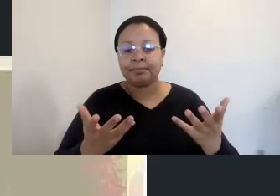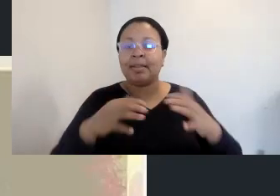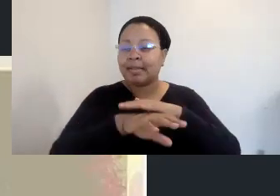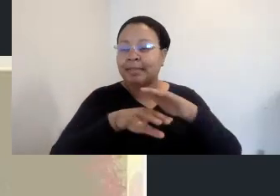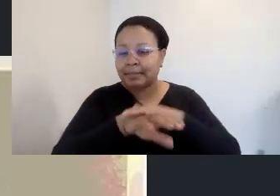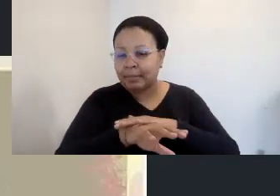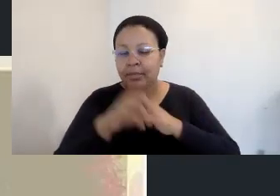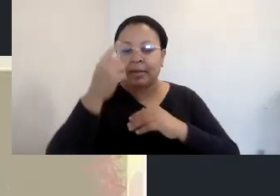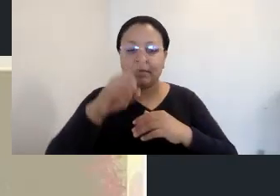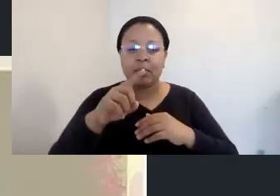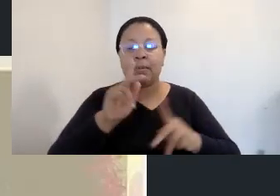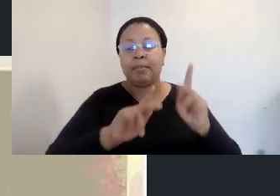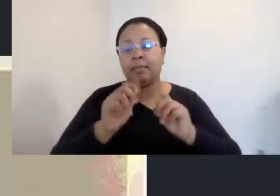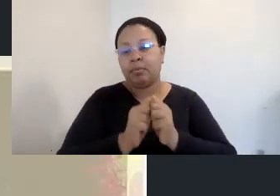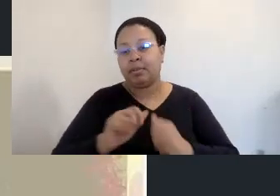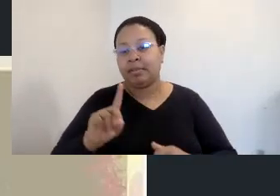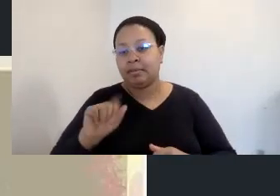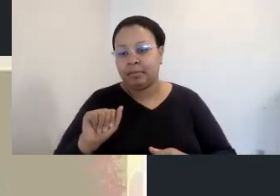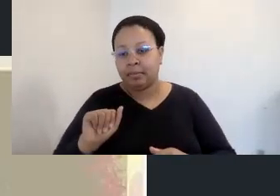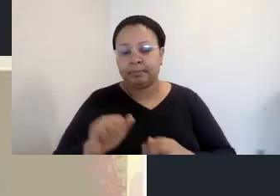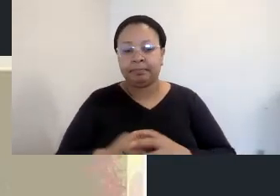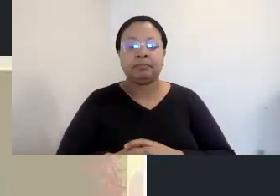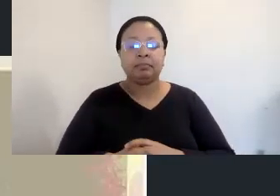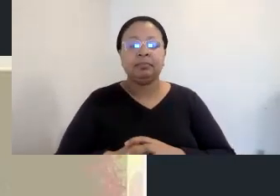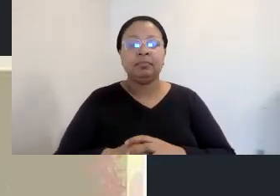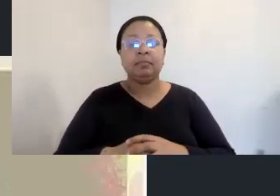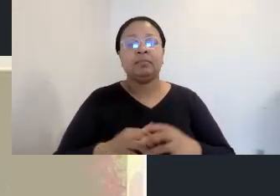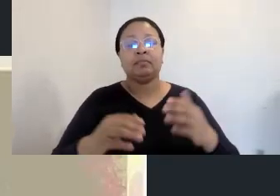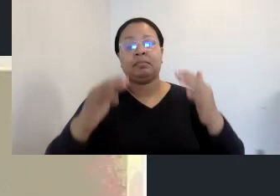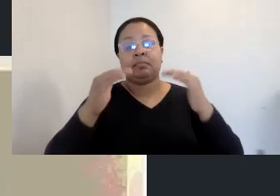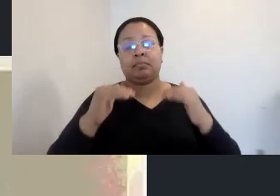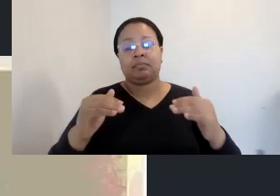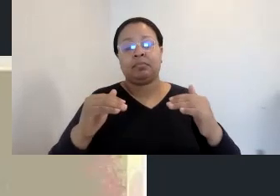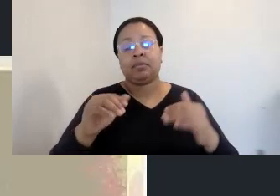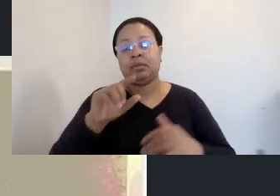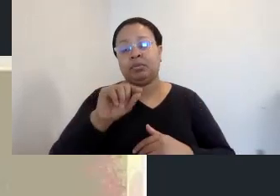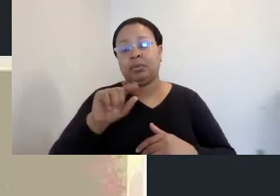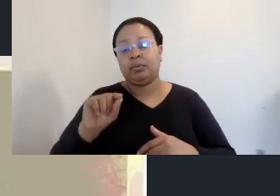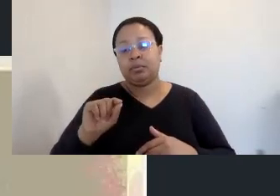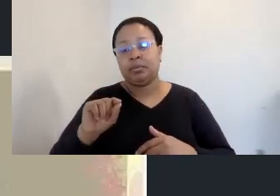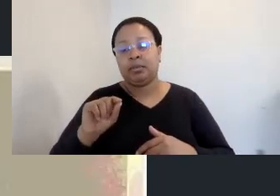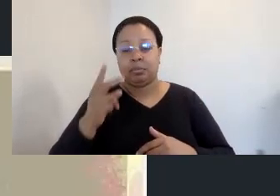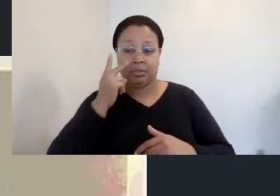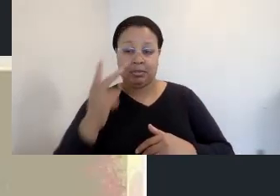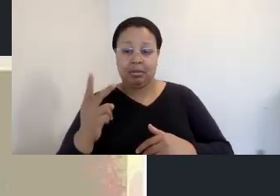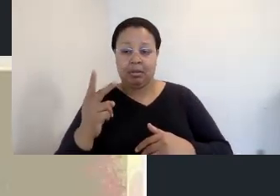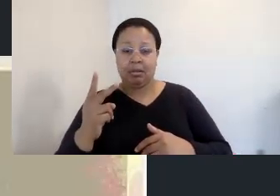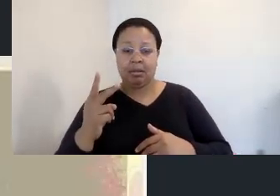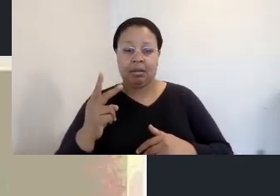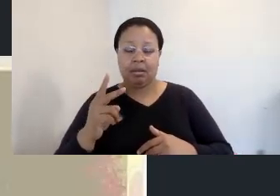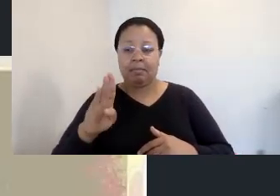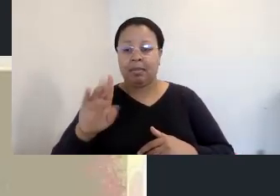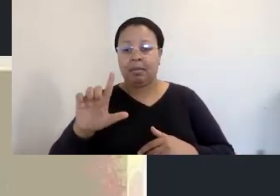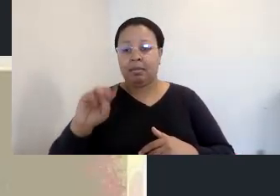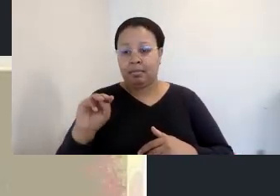accessibility for people with disabilities. And then in 2020, we saw